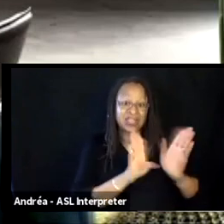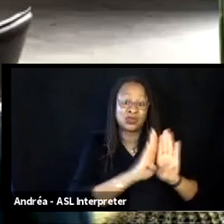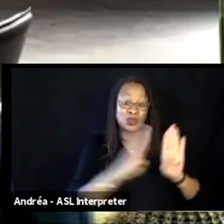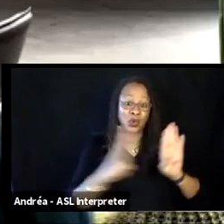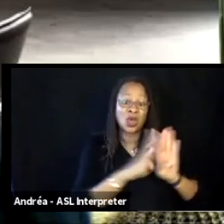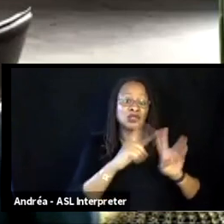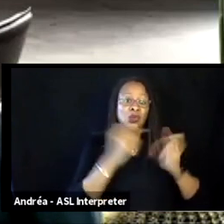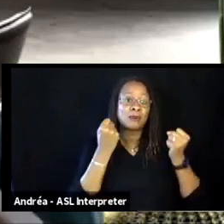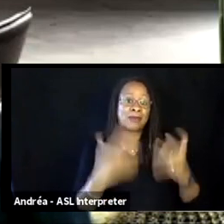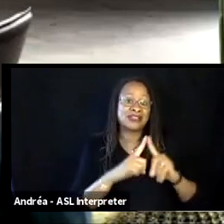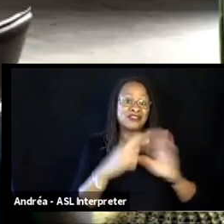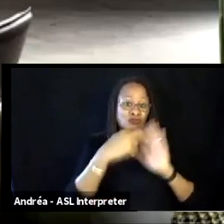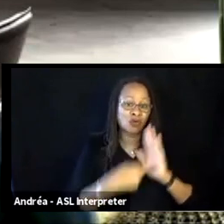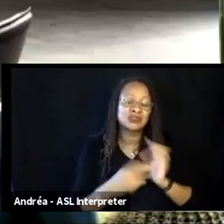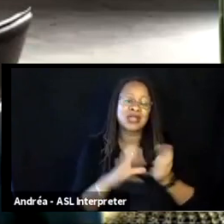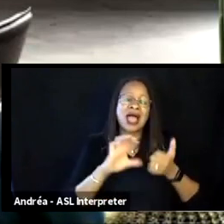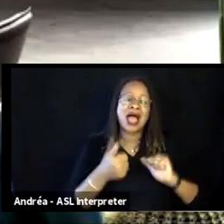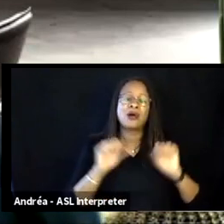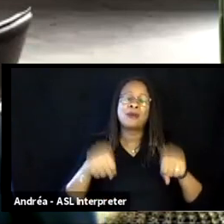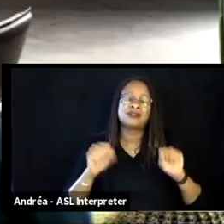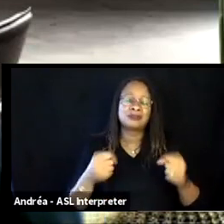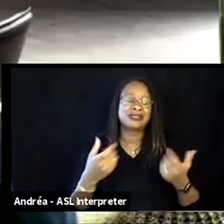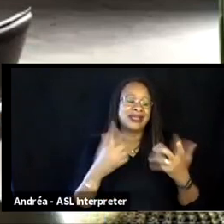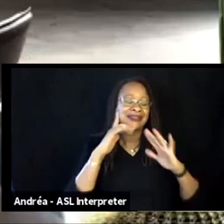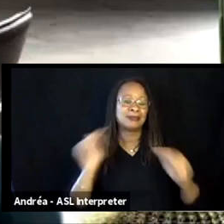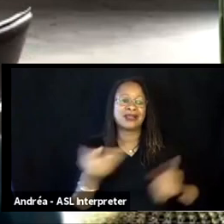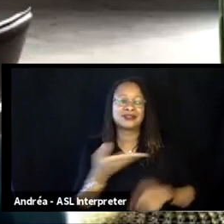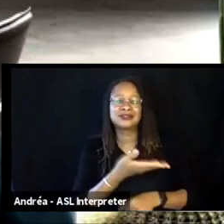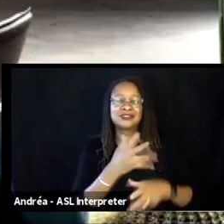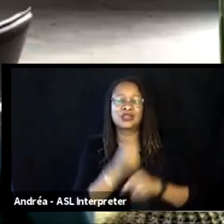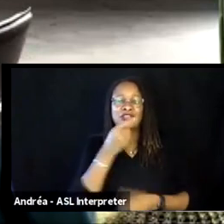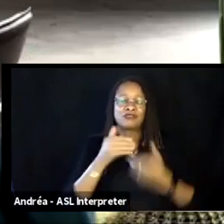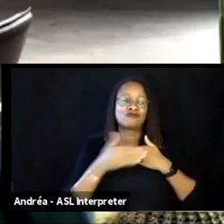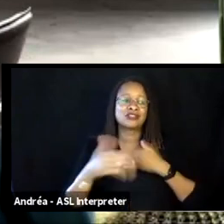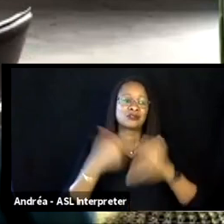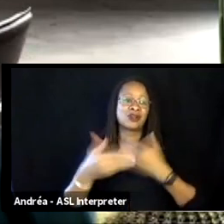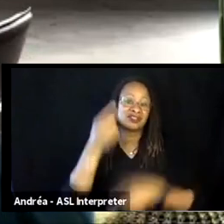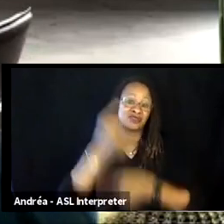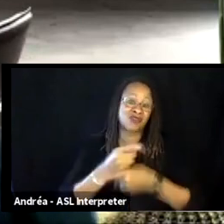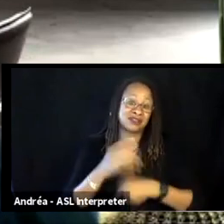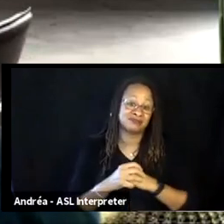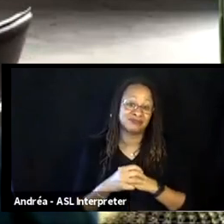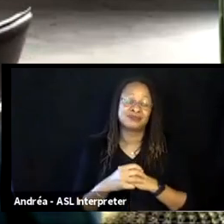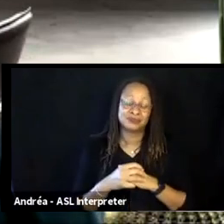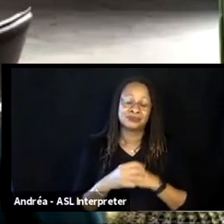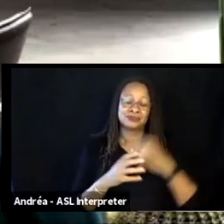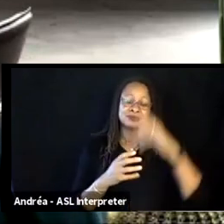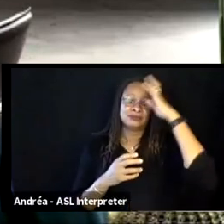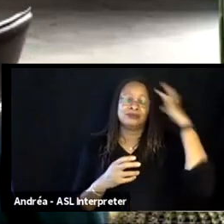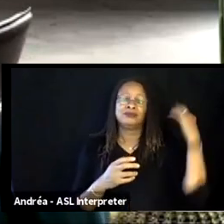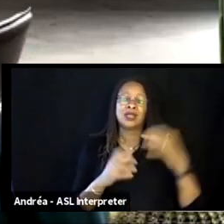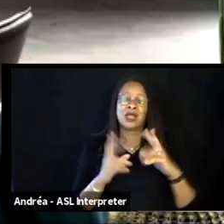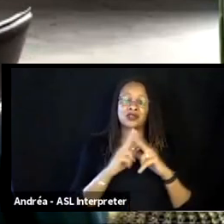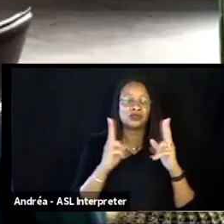a lot of these roles, how can you possibly expect to get the rest of the processes right? So I know this is a very